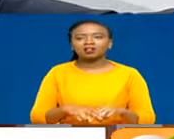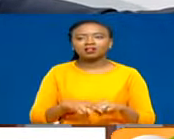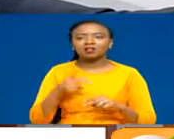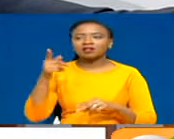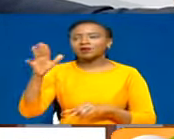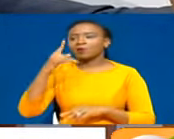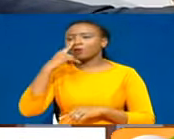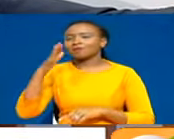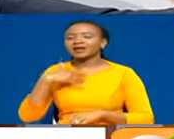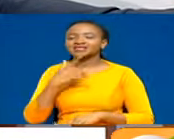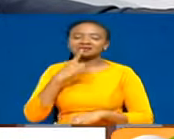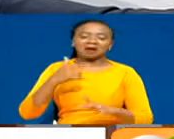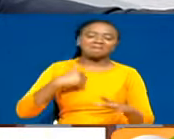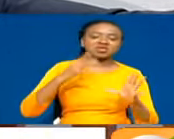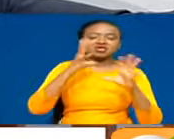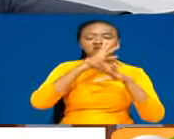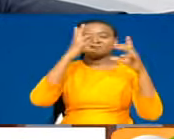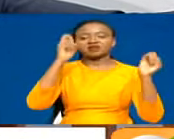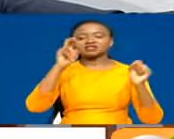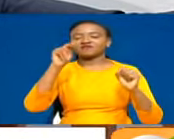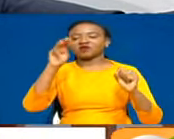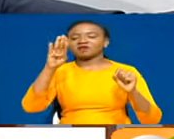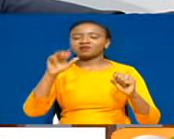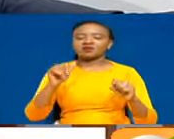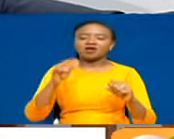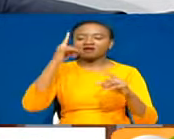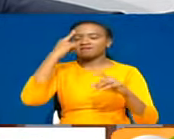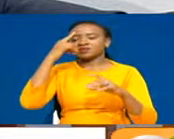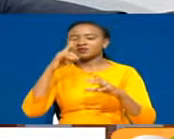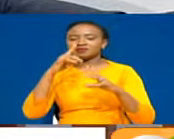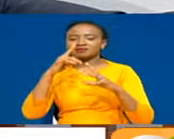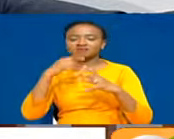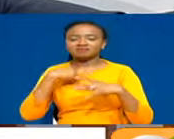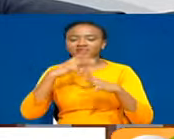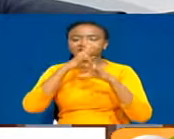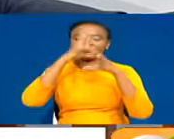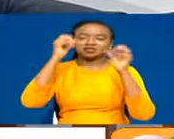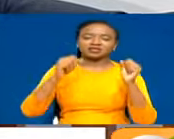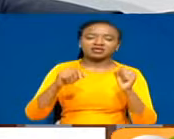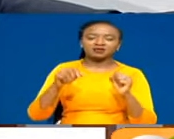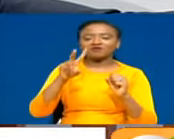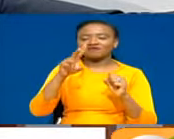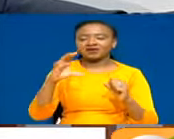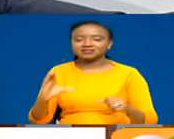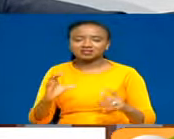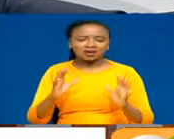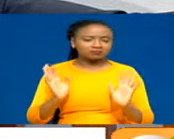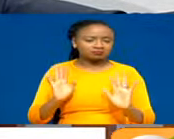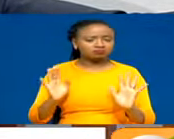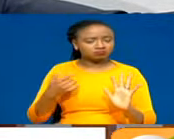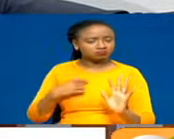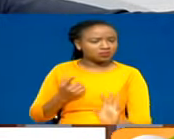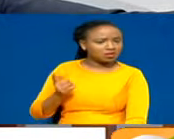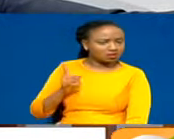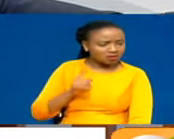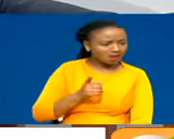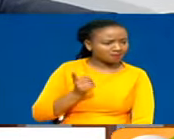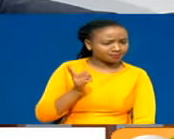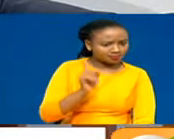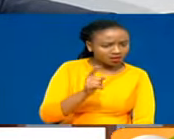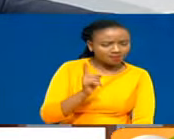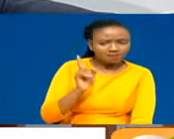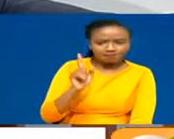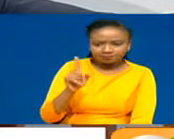myself president and look at the continent. I have to come and perform, do, and not talk. We have to do